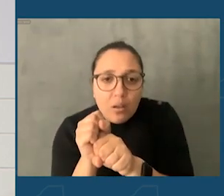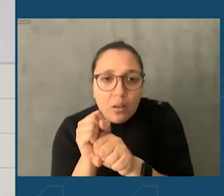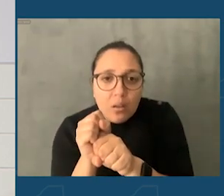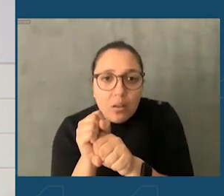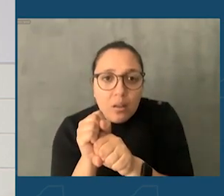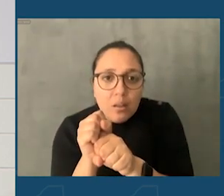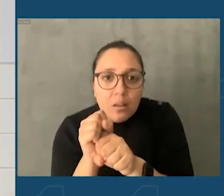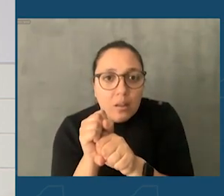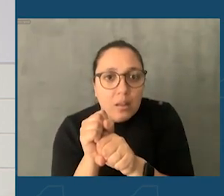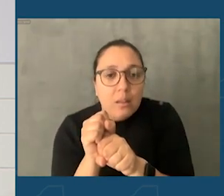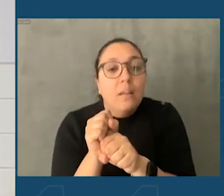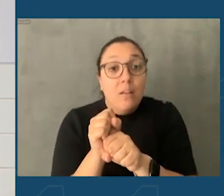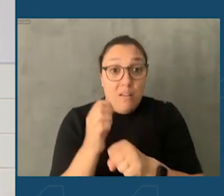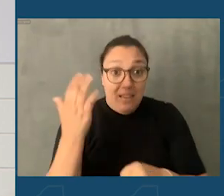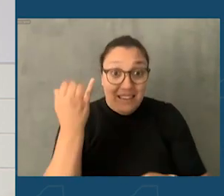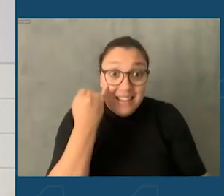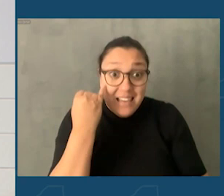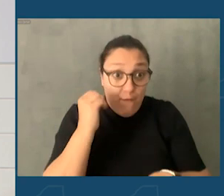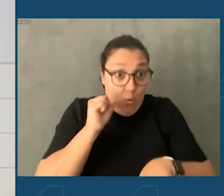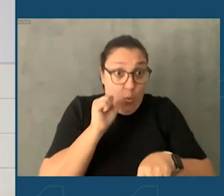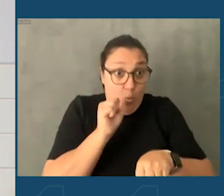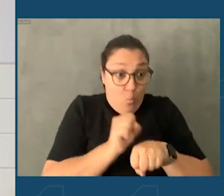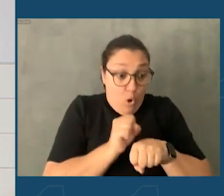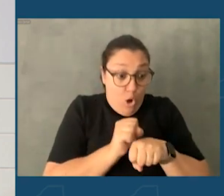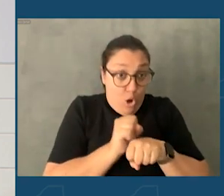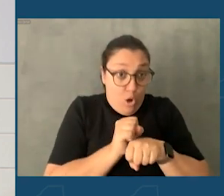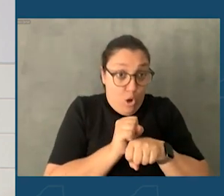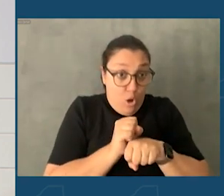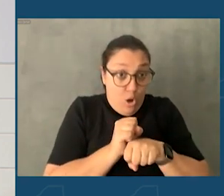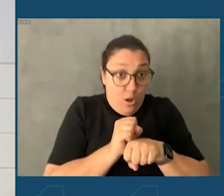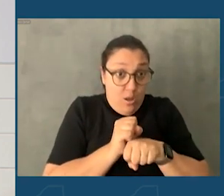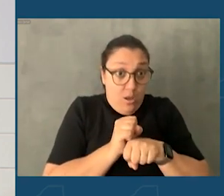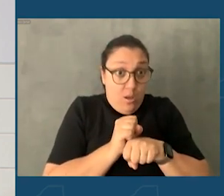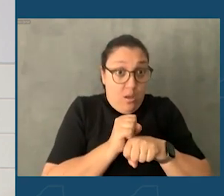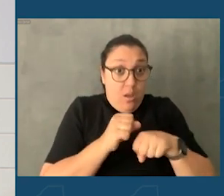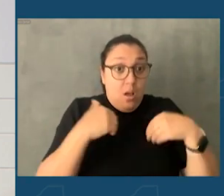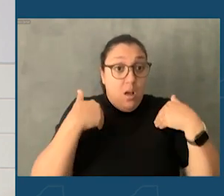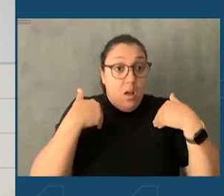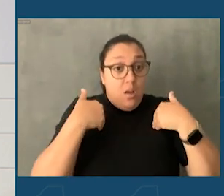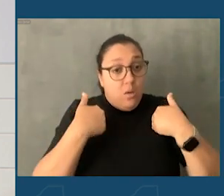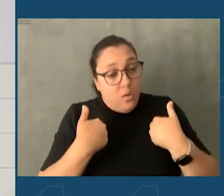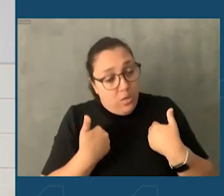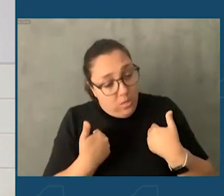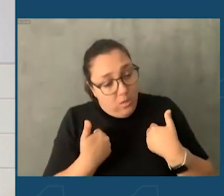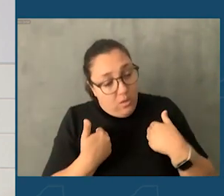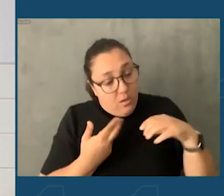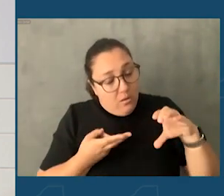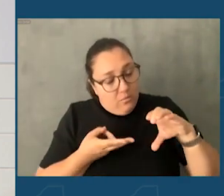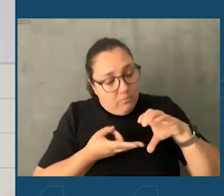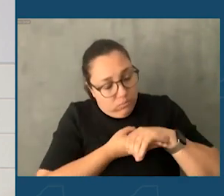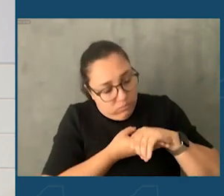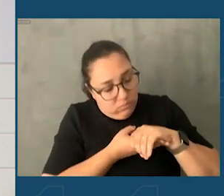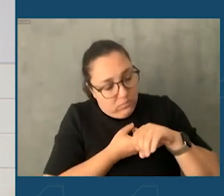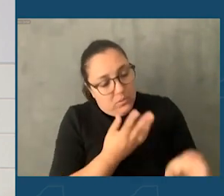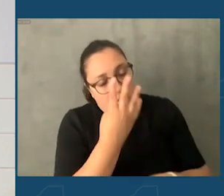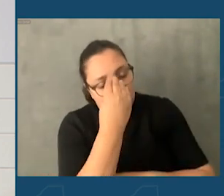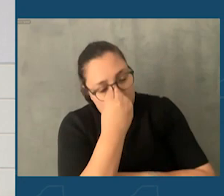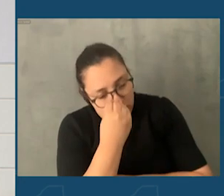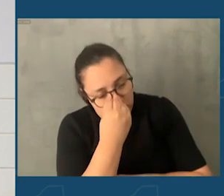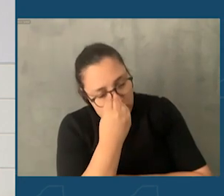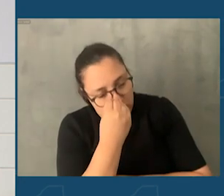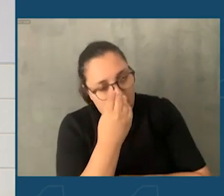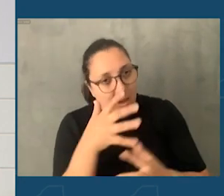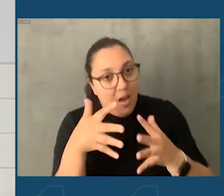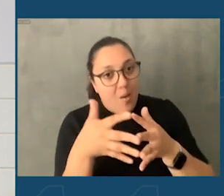that allows you to experience the American dream. Without it, it turns it into a nightmare. And it would